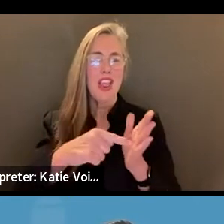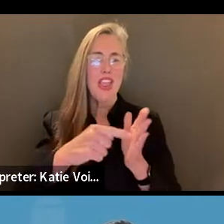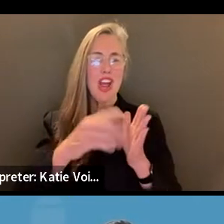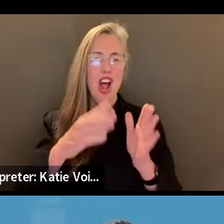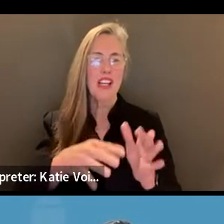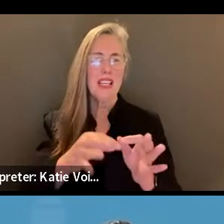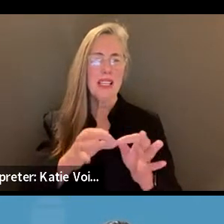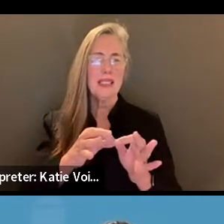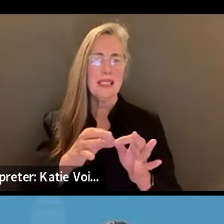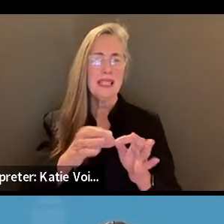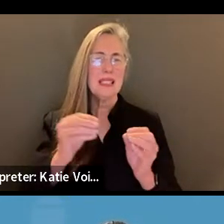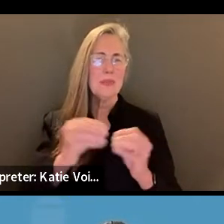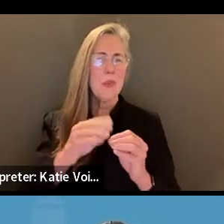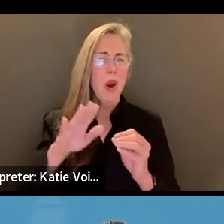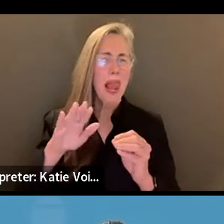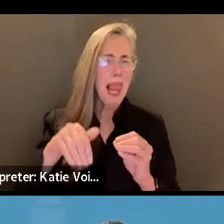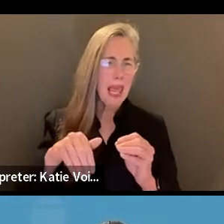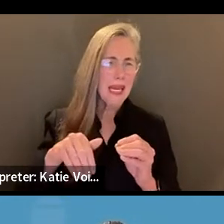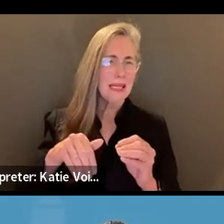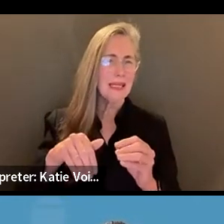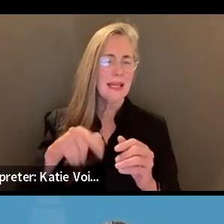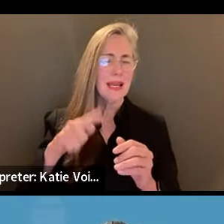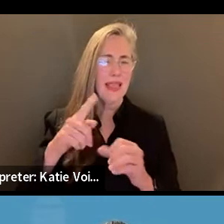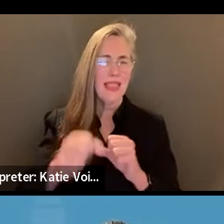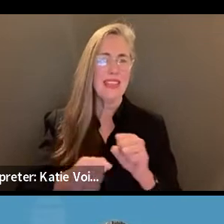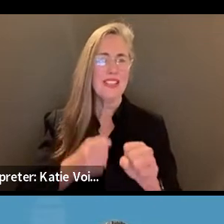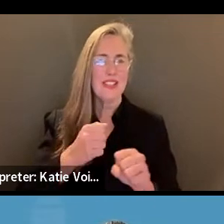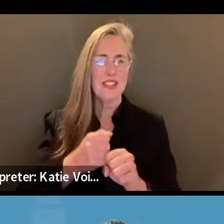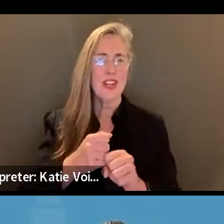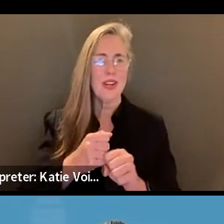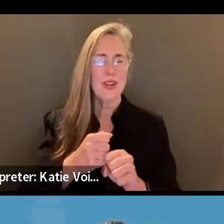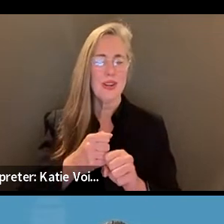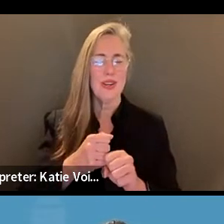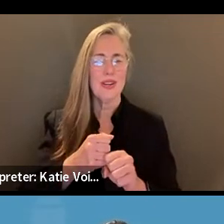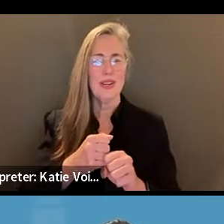is. So our auditors will be talking tonight about